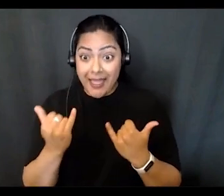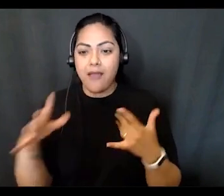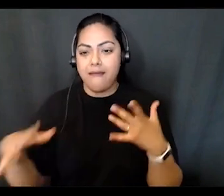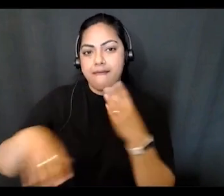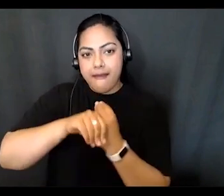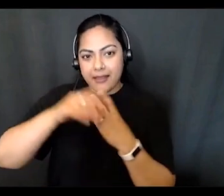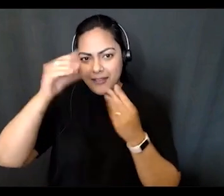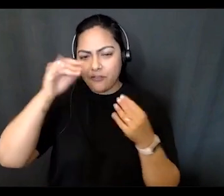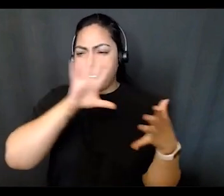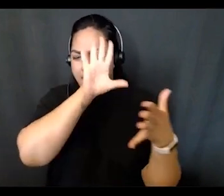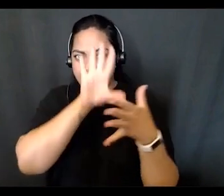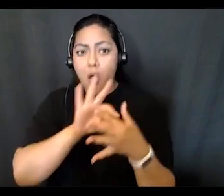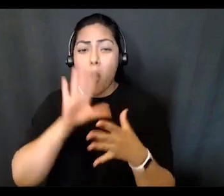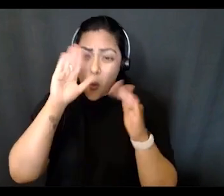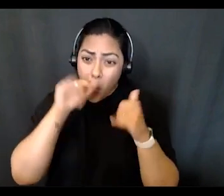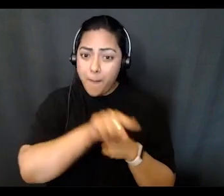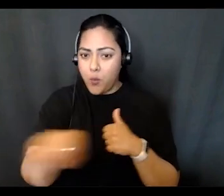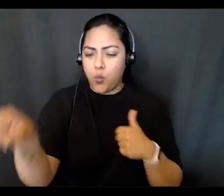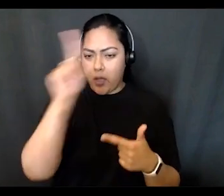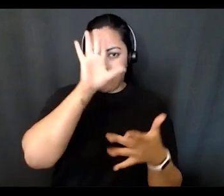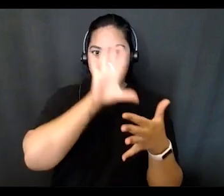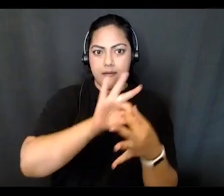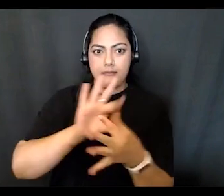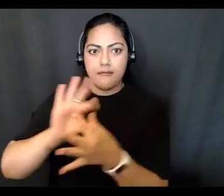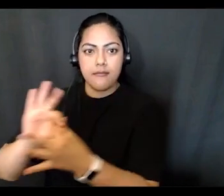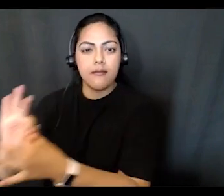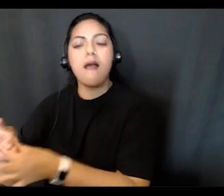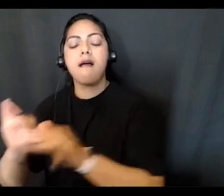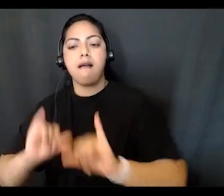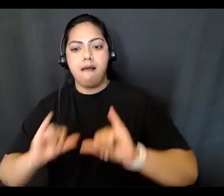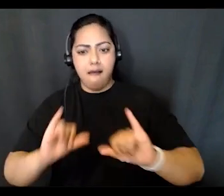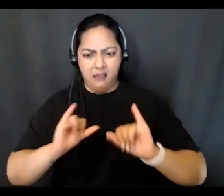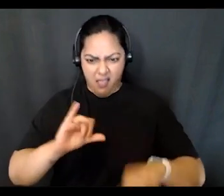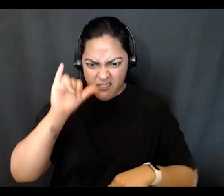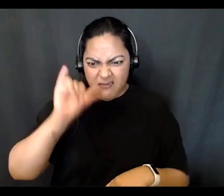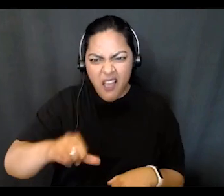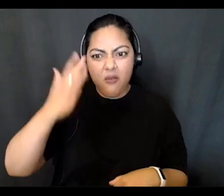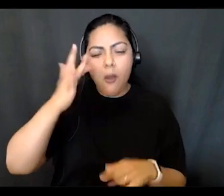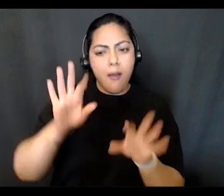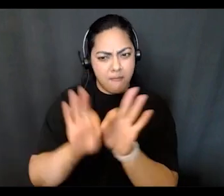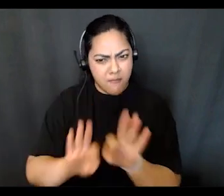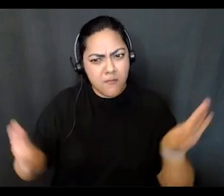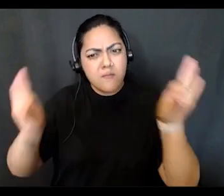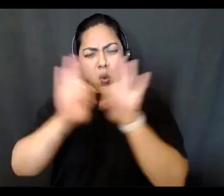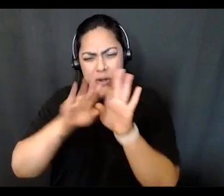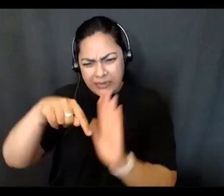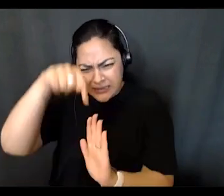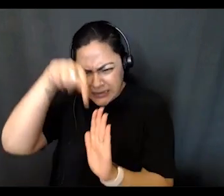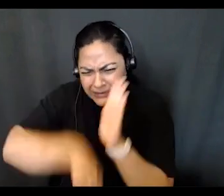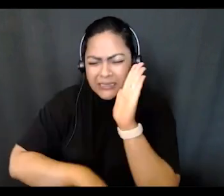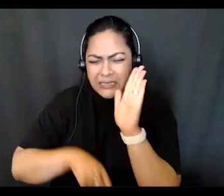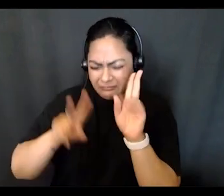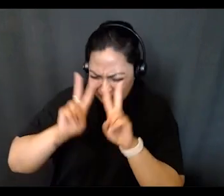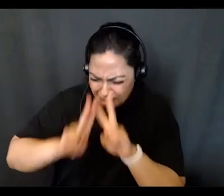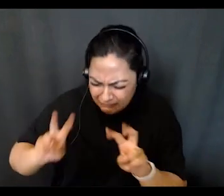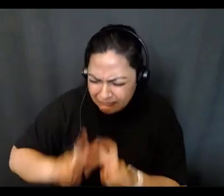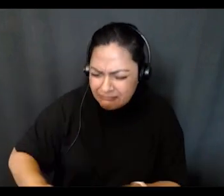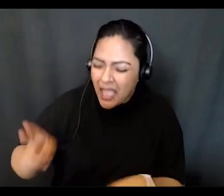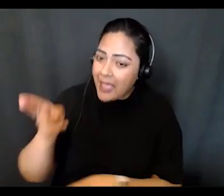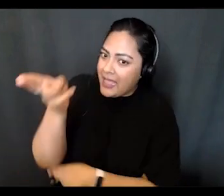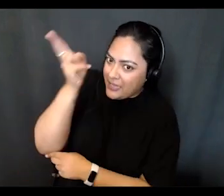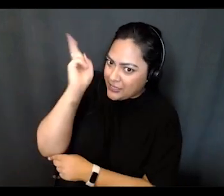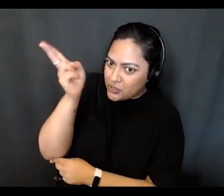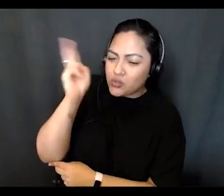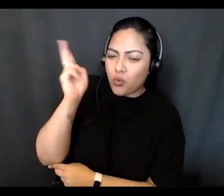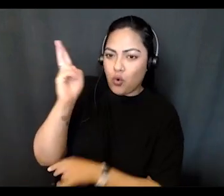about why it's important to do a deep dive into the historical significance of